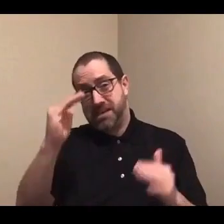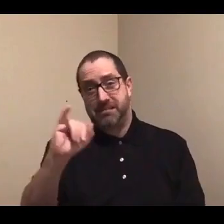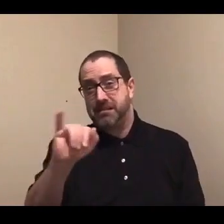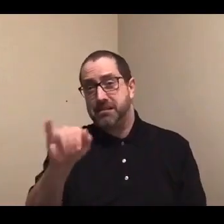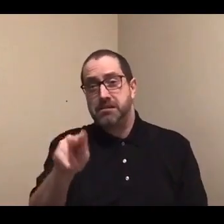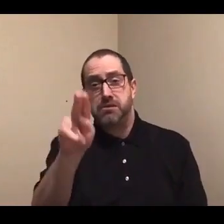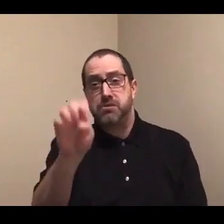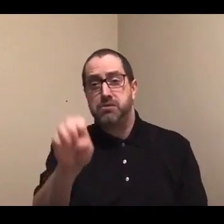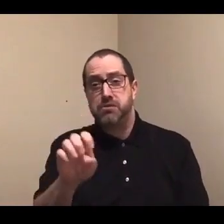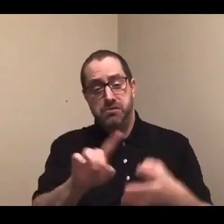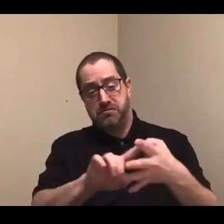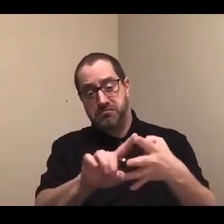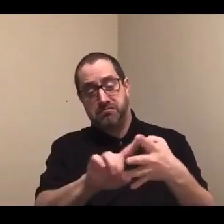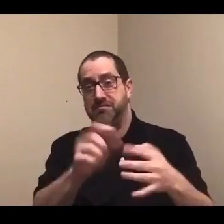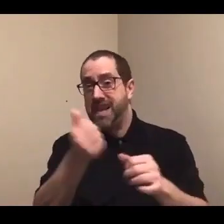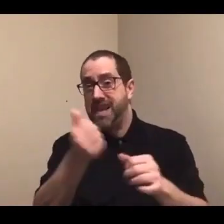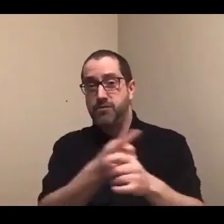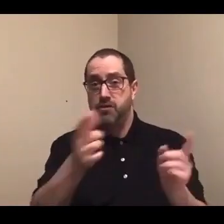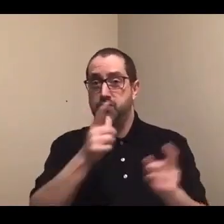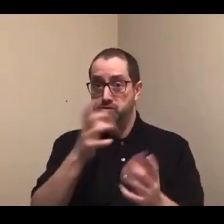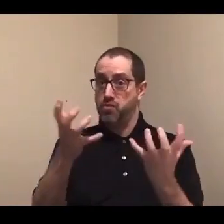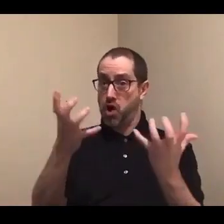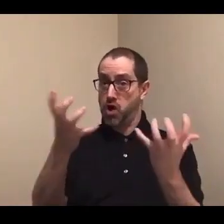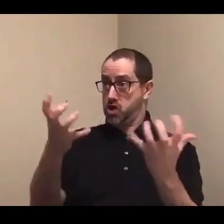be vaccinated can be vaccinated by that point in time.